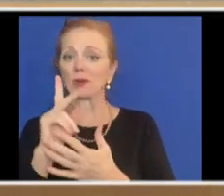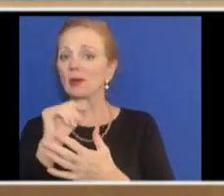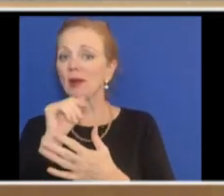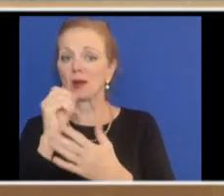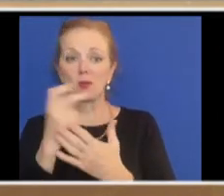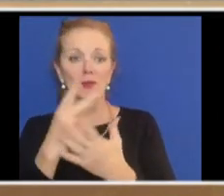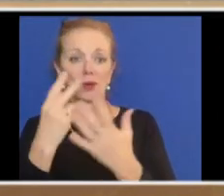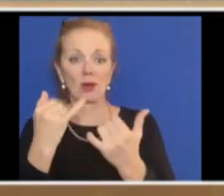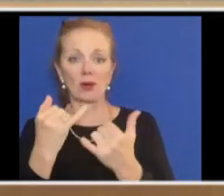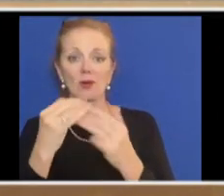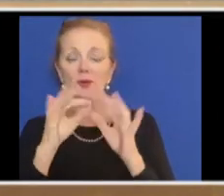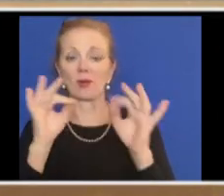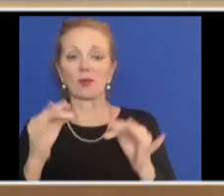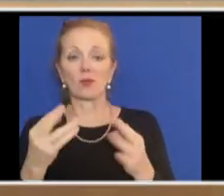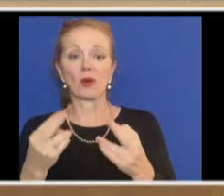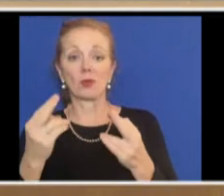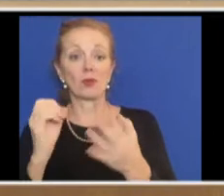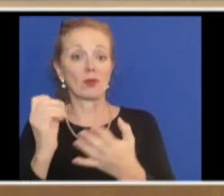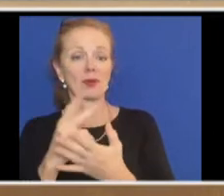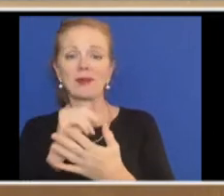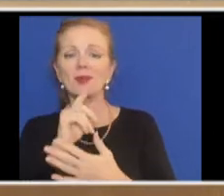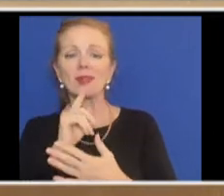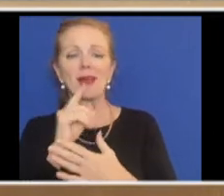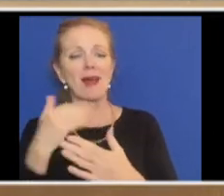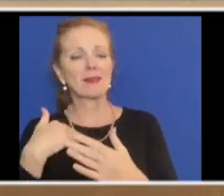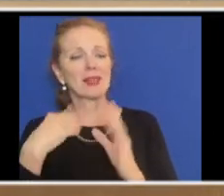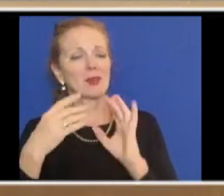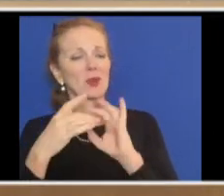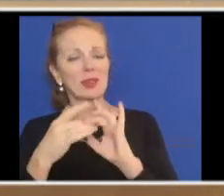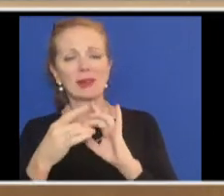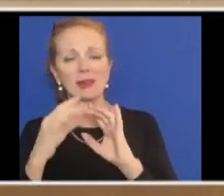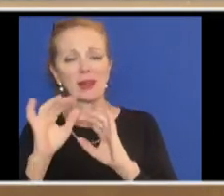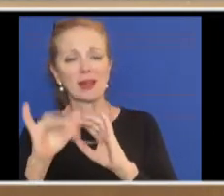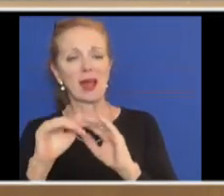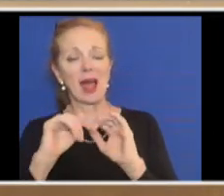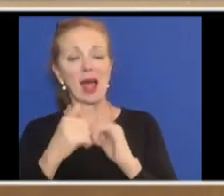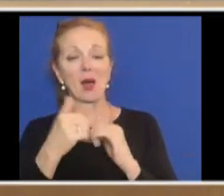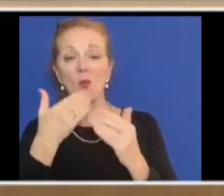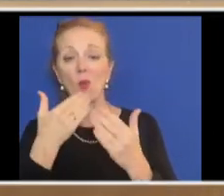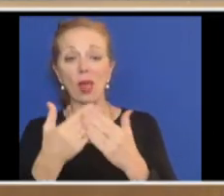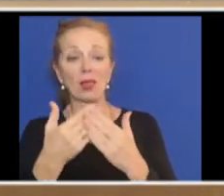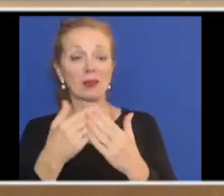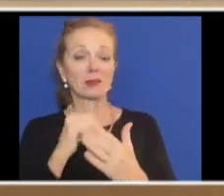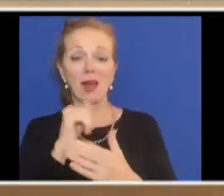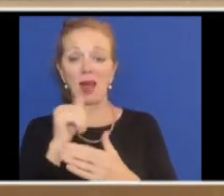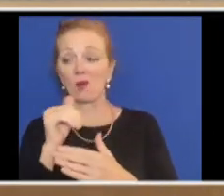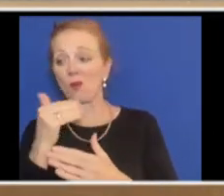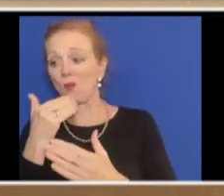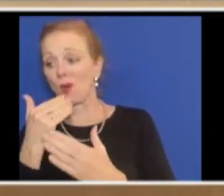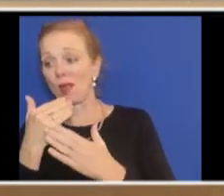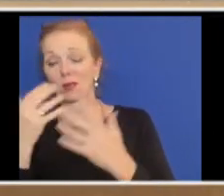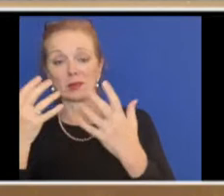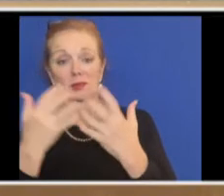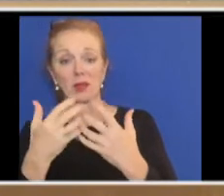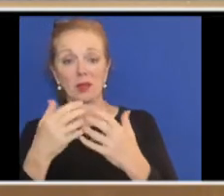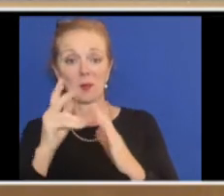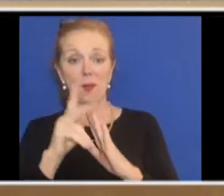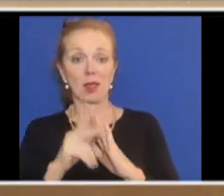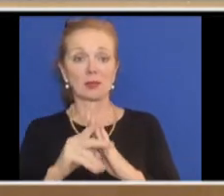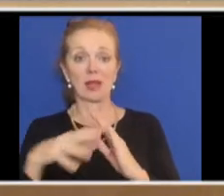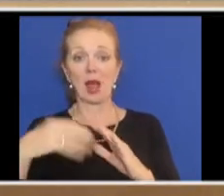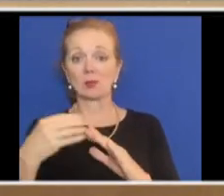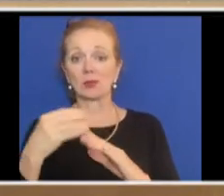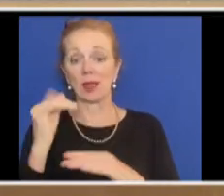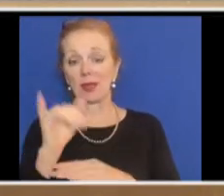or recommend approval we don't really have anything related to how well this does or doesn't align generally with policy outside of that